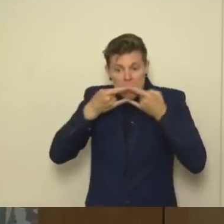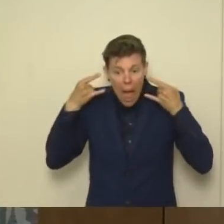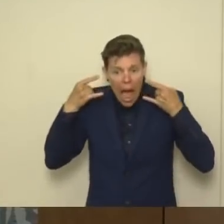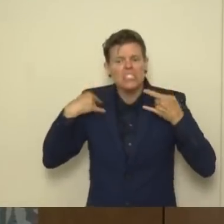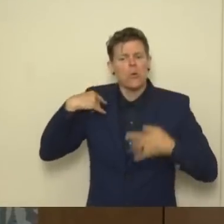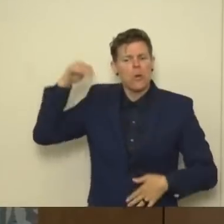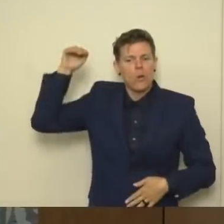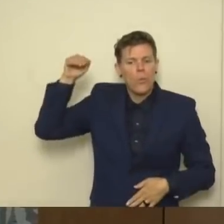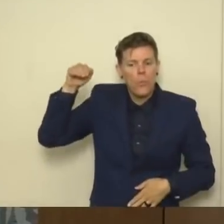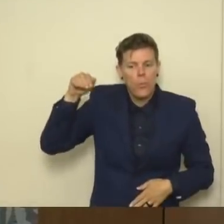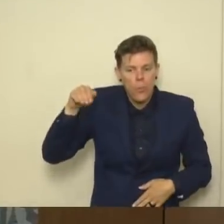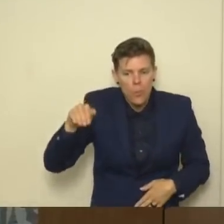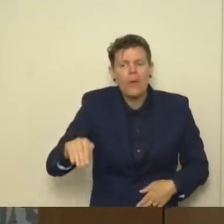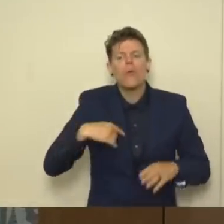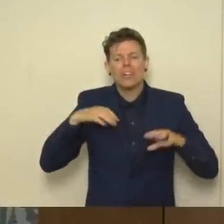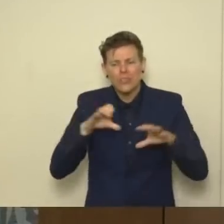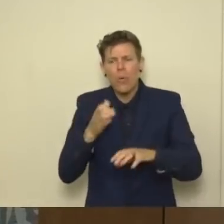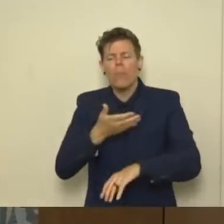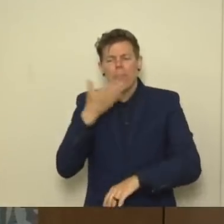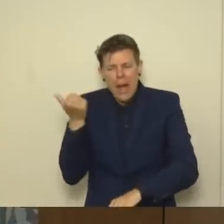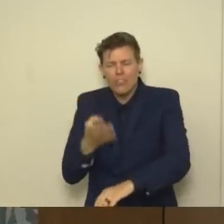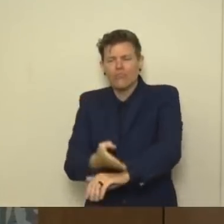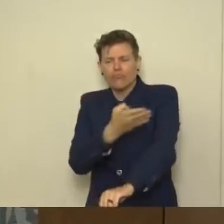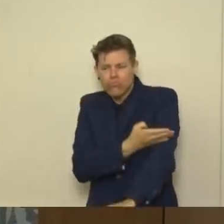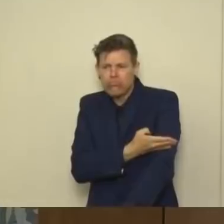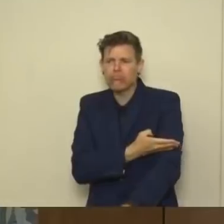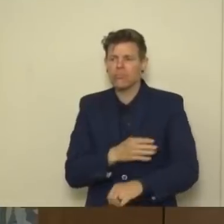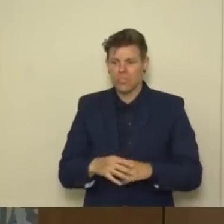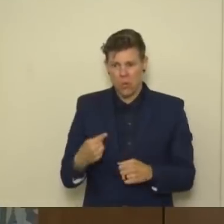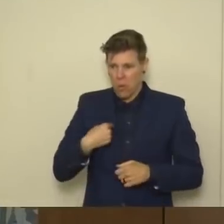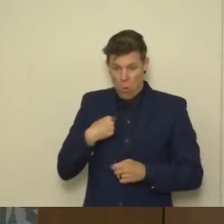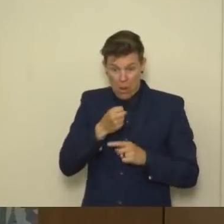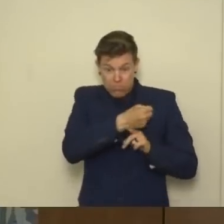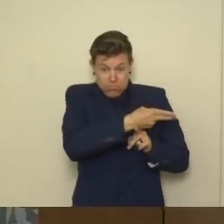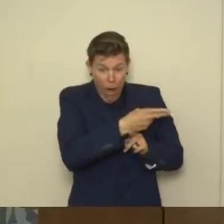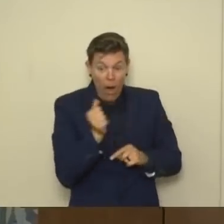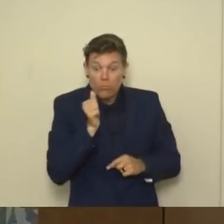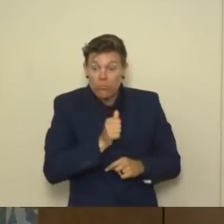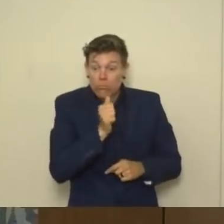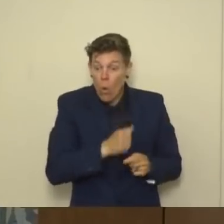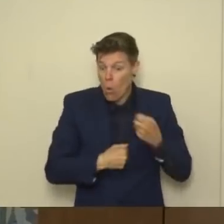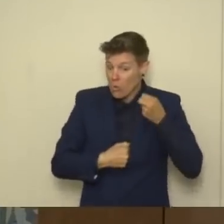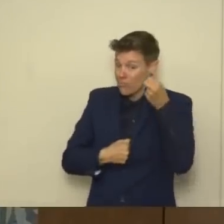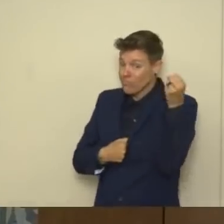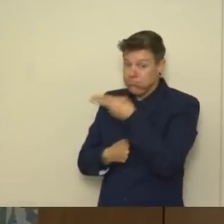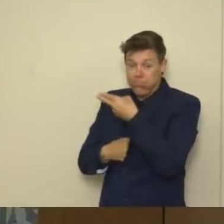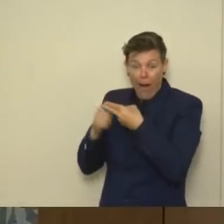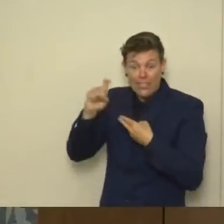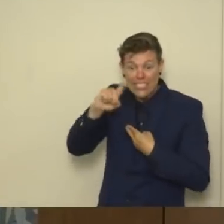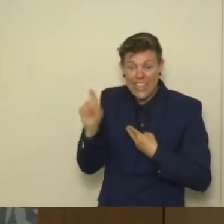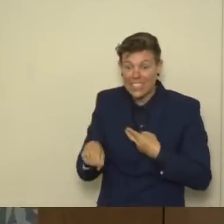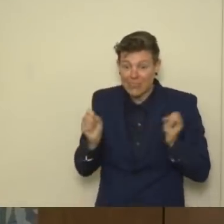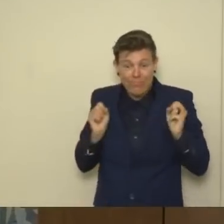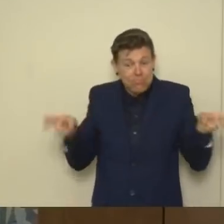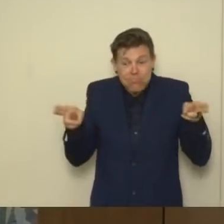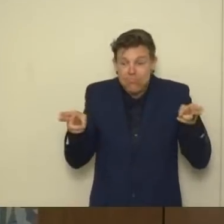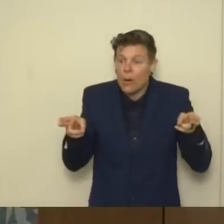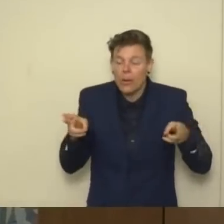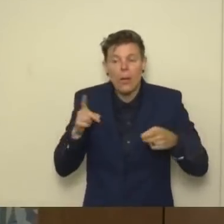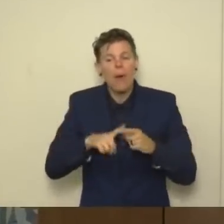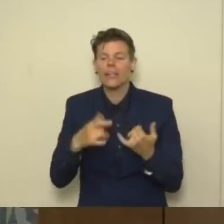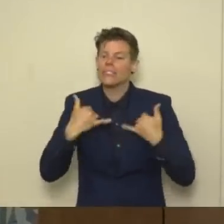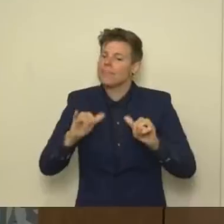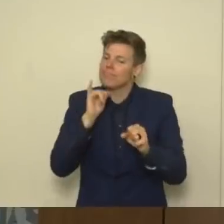doing better than our neighbors. And I want you to take heart from that. I do. But it isn't enough. We have to